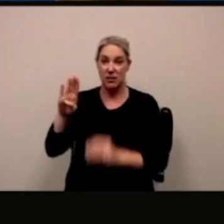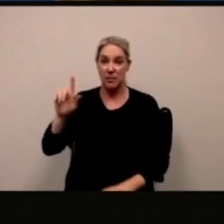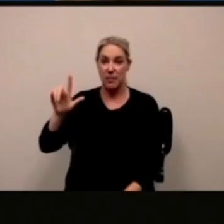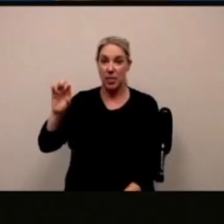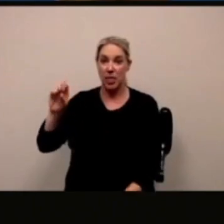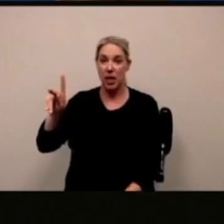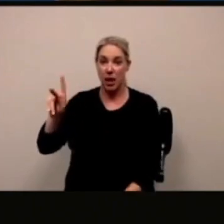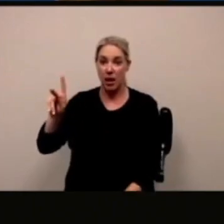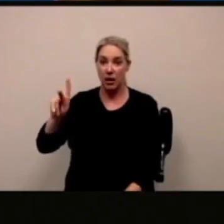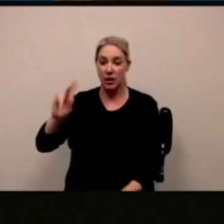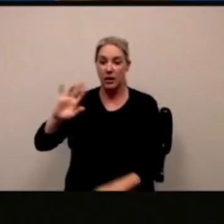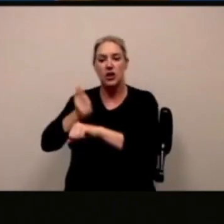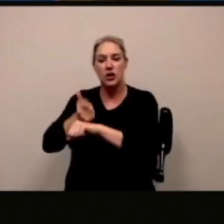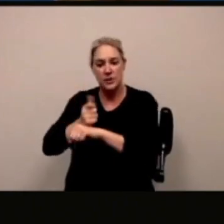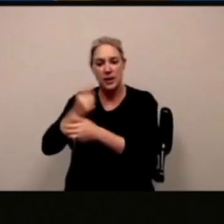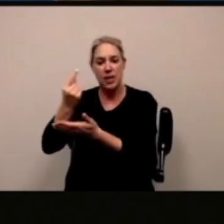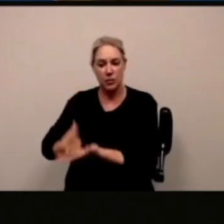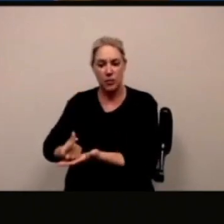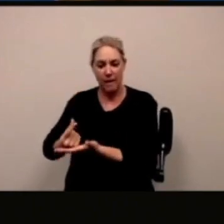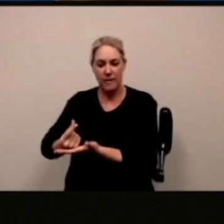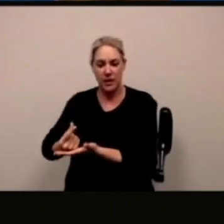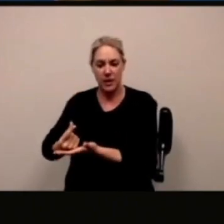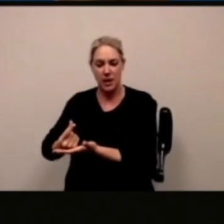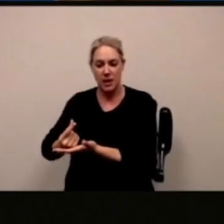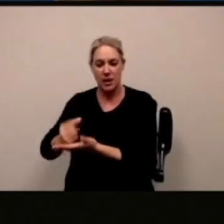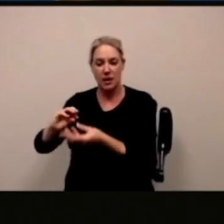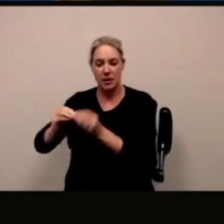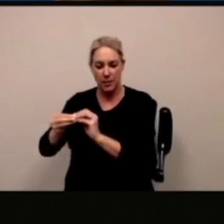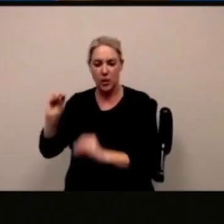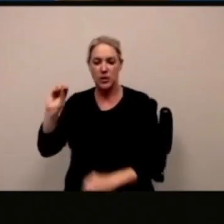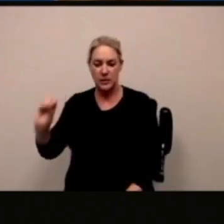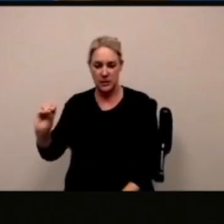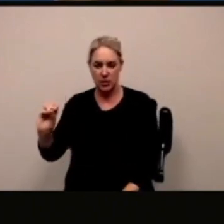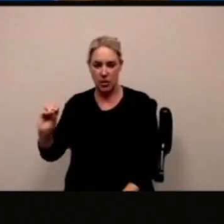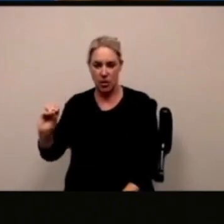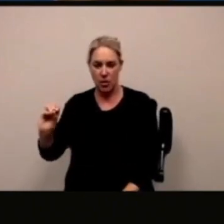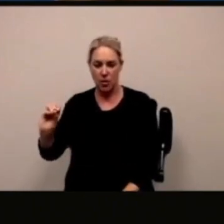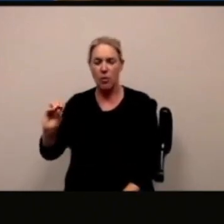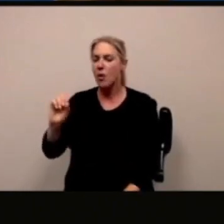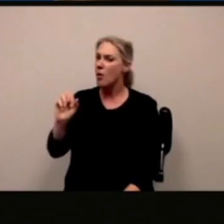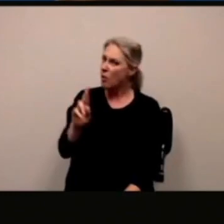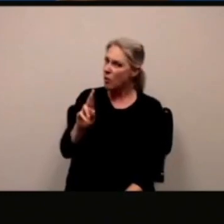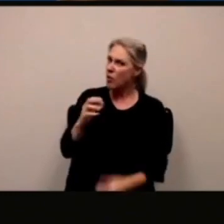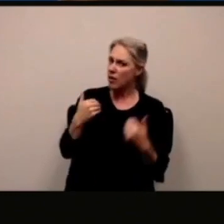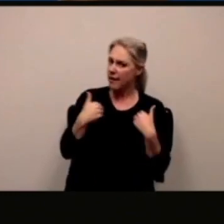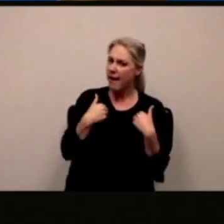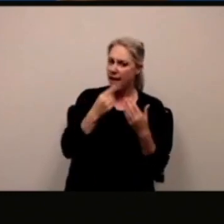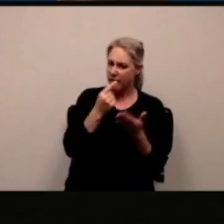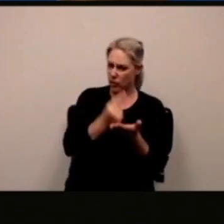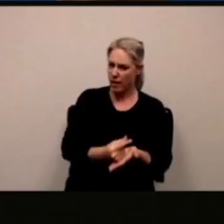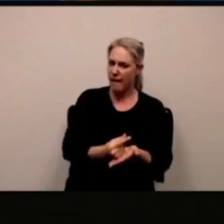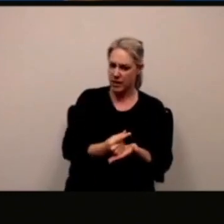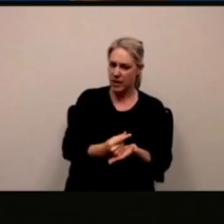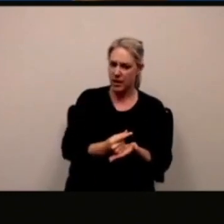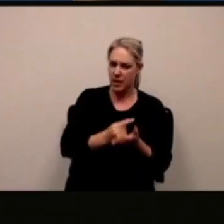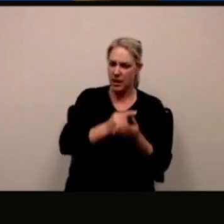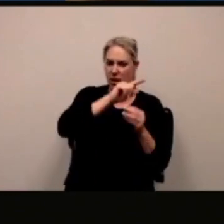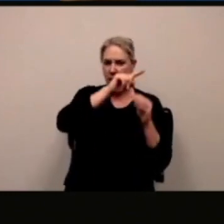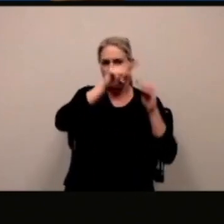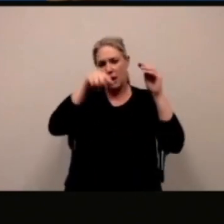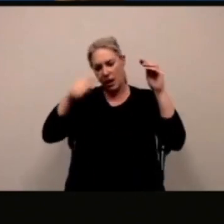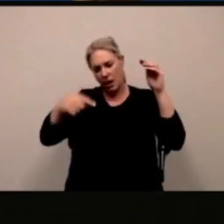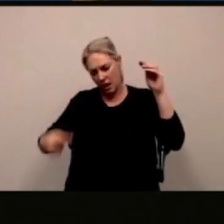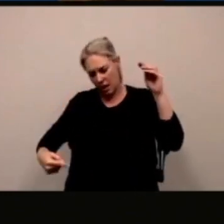And then you would set the gravity to 0 and hinge something. Or I guess you could keep gravity on and have something like a water wheel. You'd have a sprite falling onto another one and it would make it spin. Yeah, actually